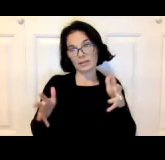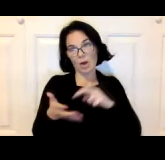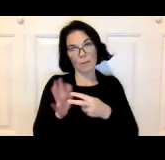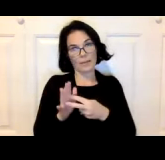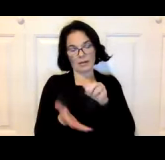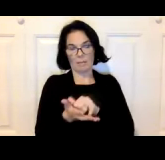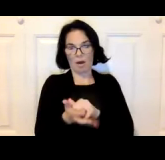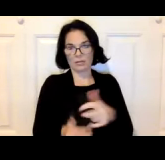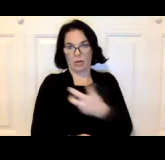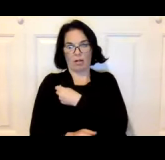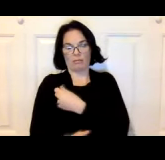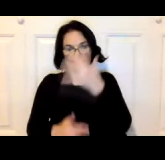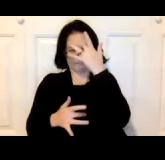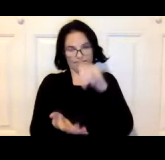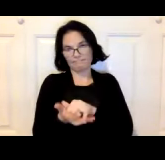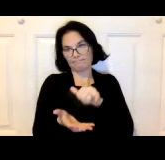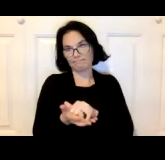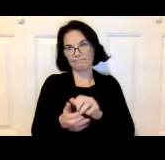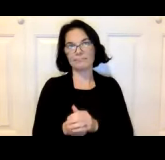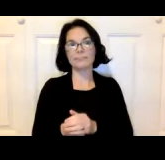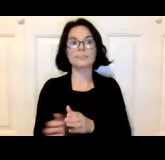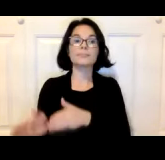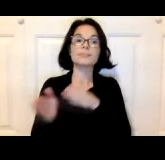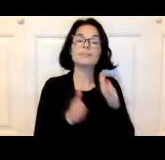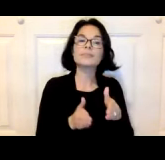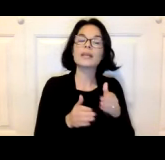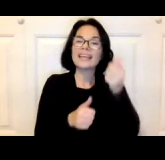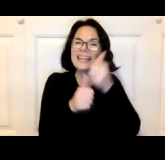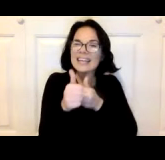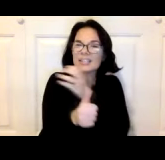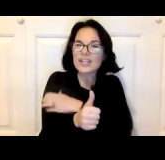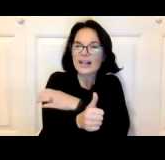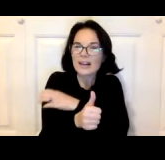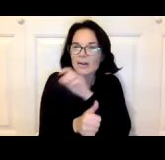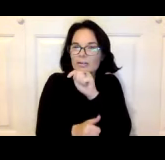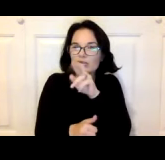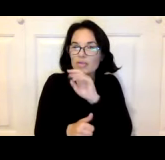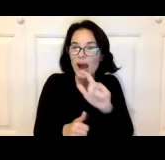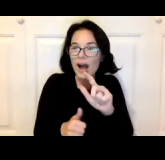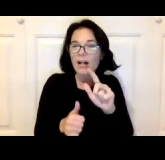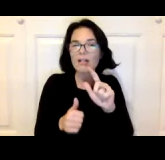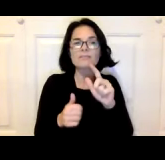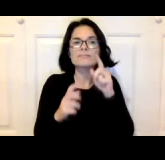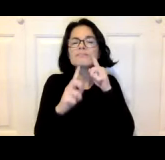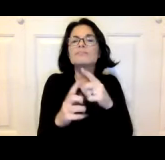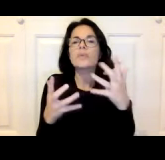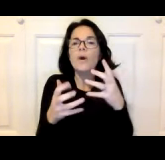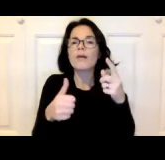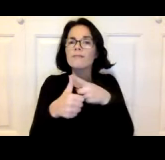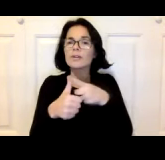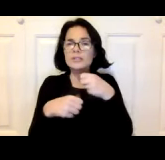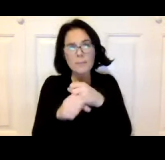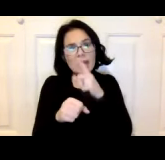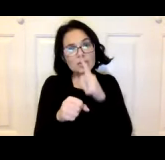So the primary objectives for each of the clinical trials is to, one, ensure that the study vaccine is safe to give to